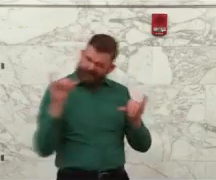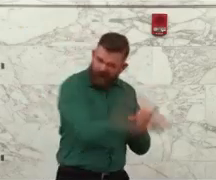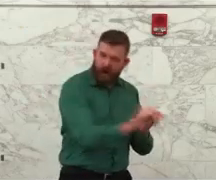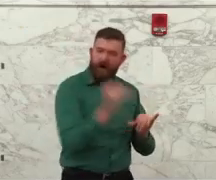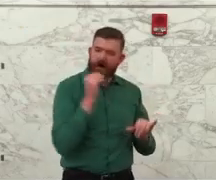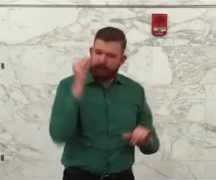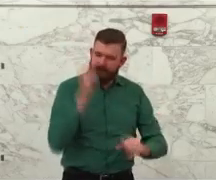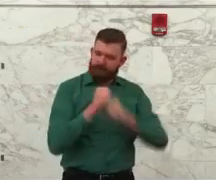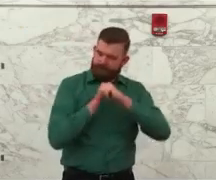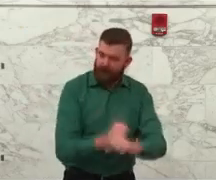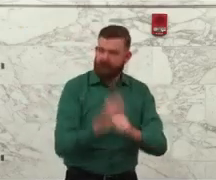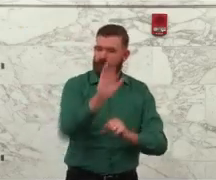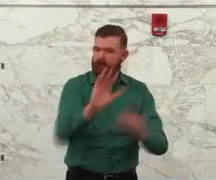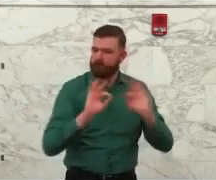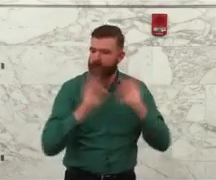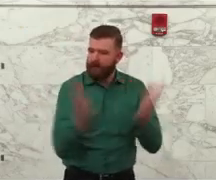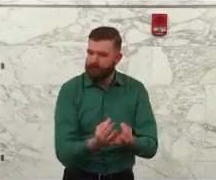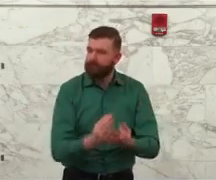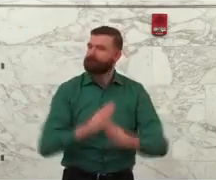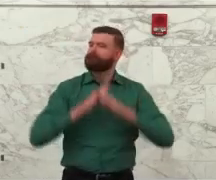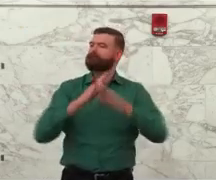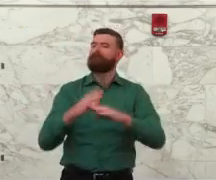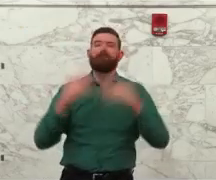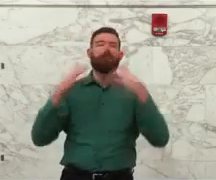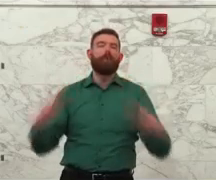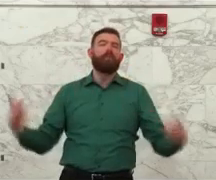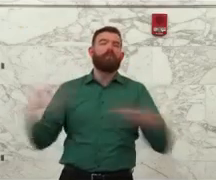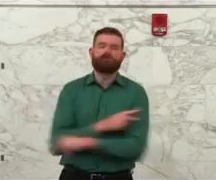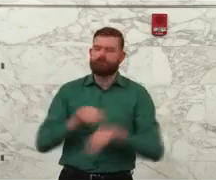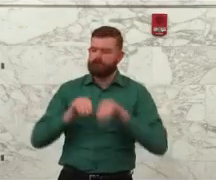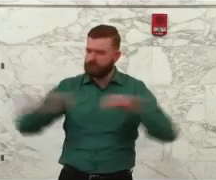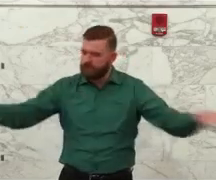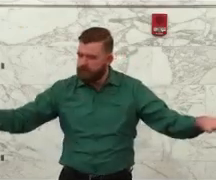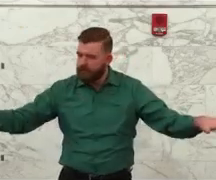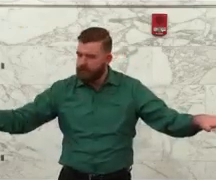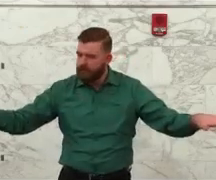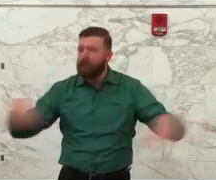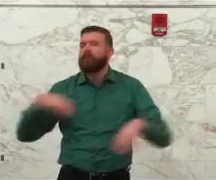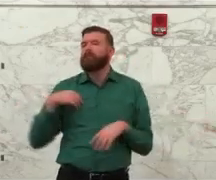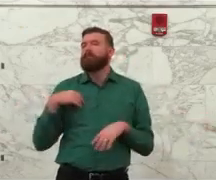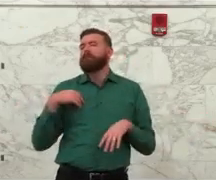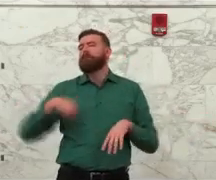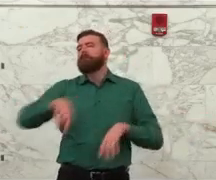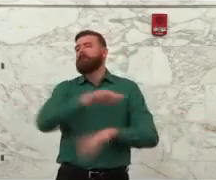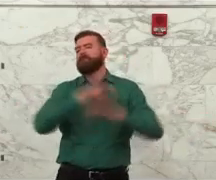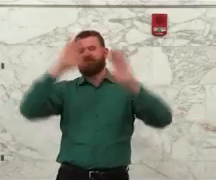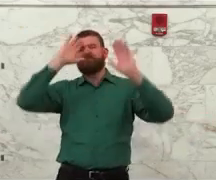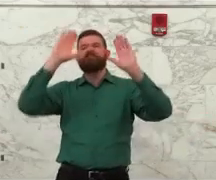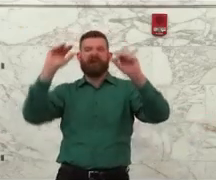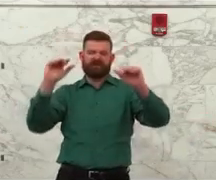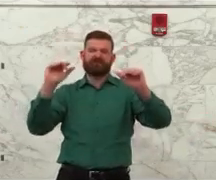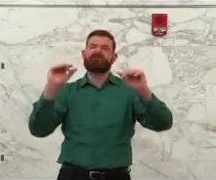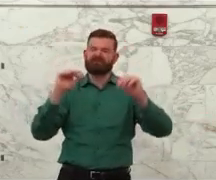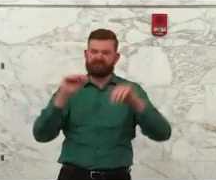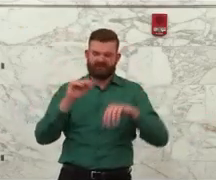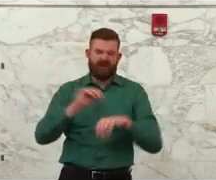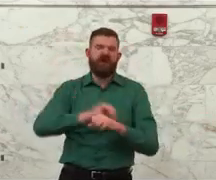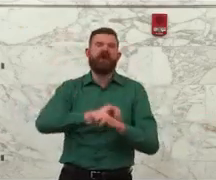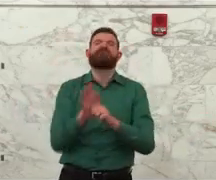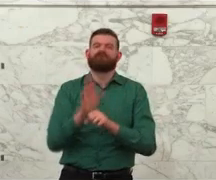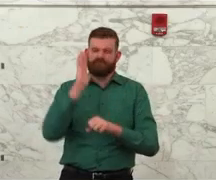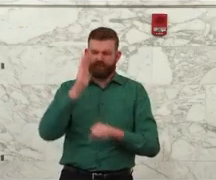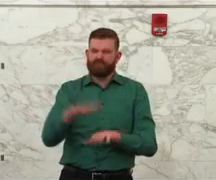further spread. We expect that the spread of the virus can be slowed if we act now and if we